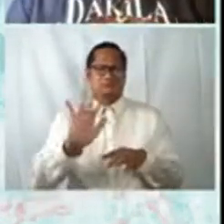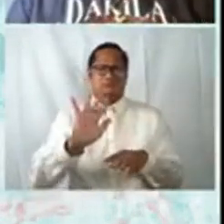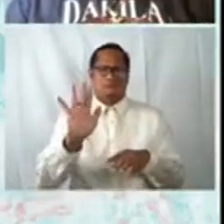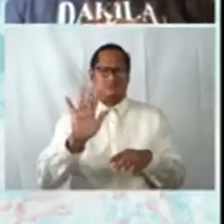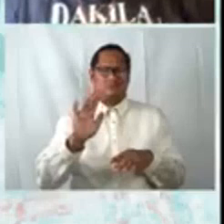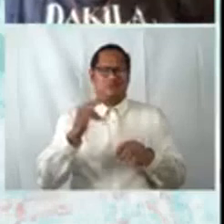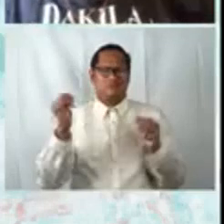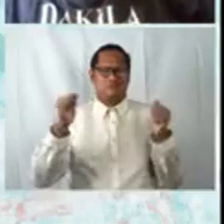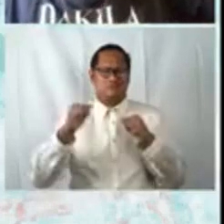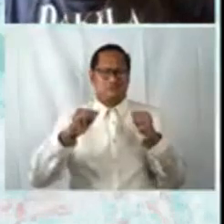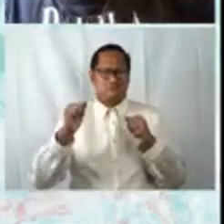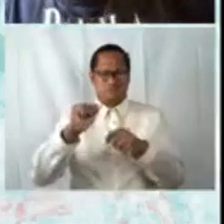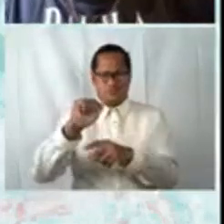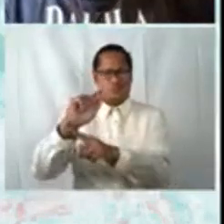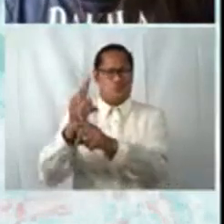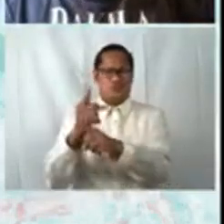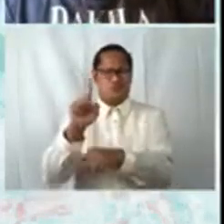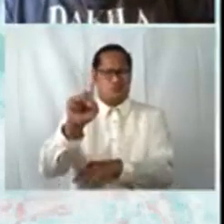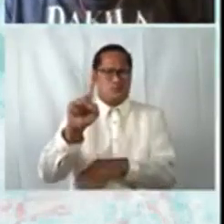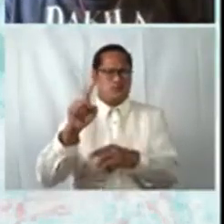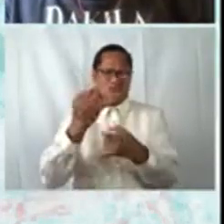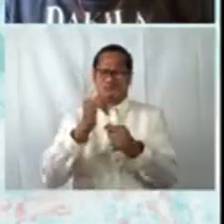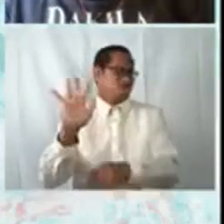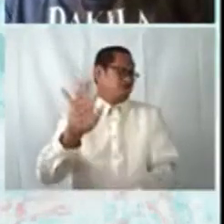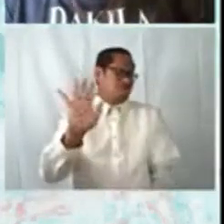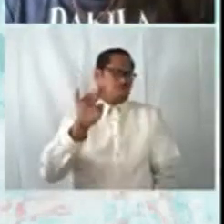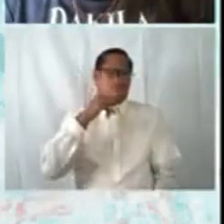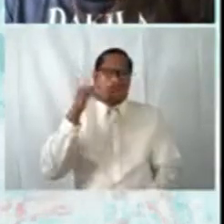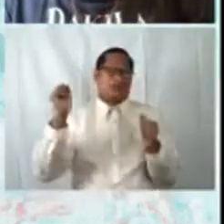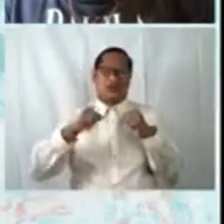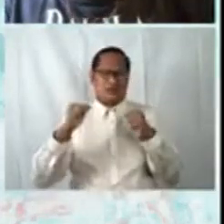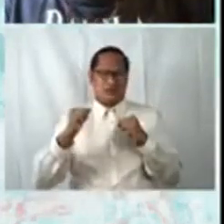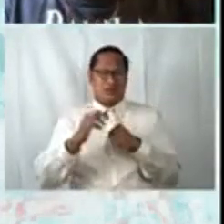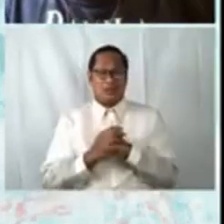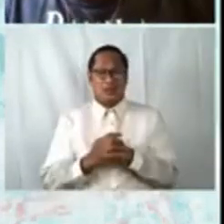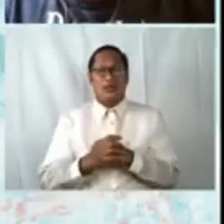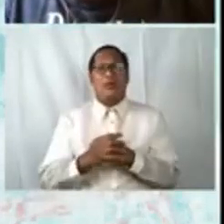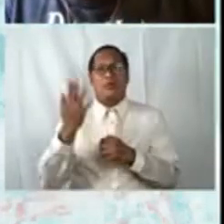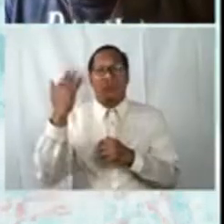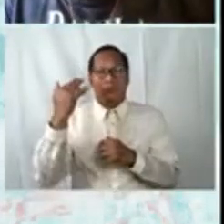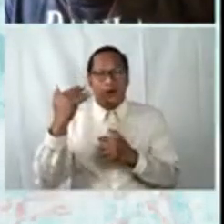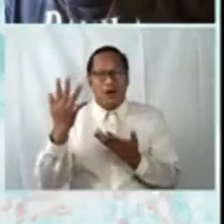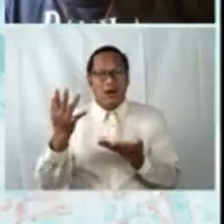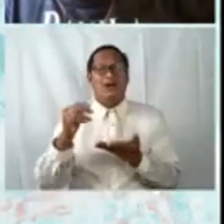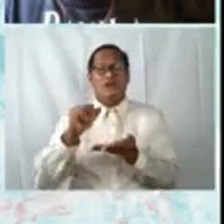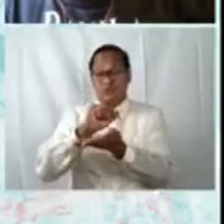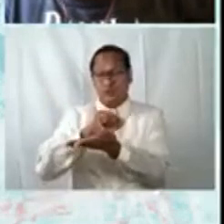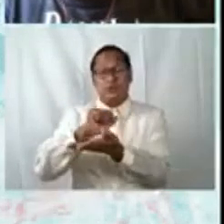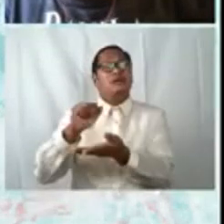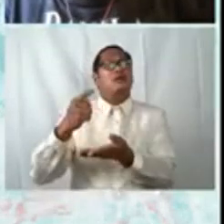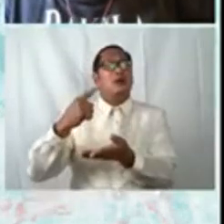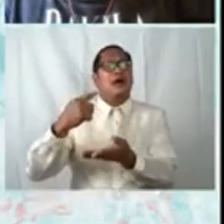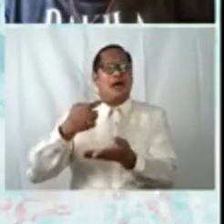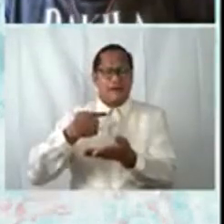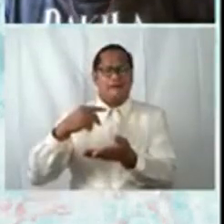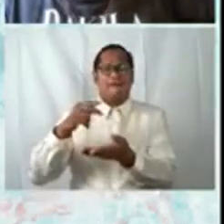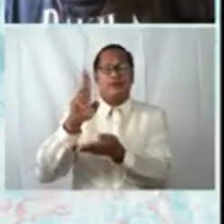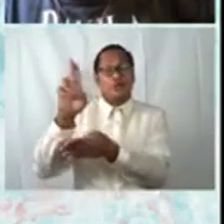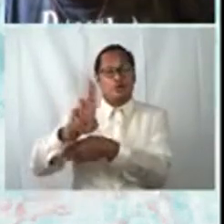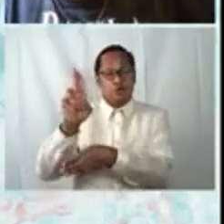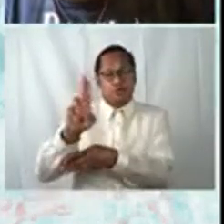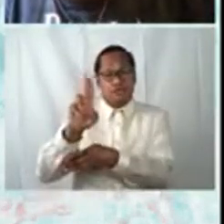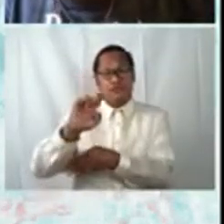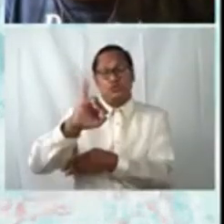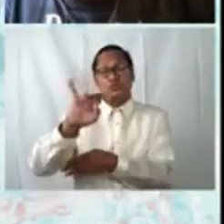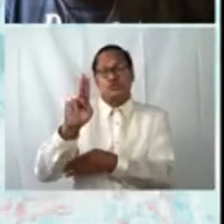gawin nating August 1 yung independence. Kasi, una, sanctified by usage na yung ating June 12. Pinaglaban